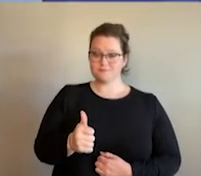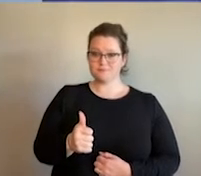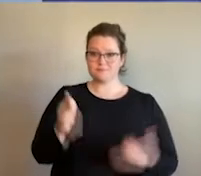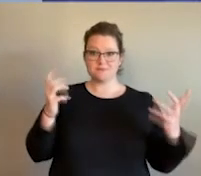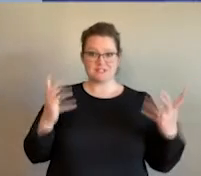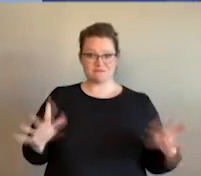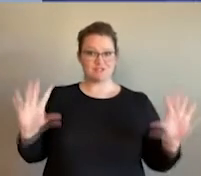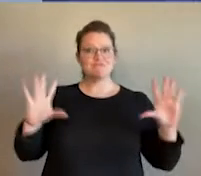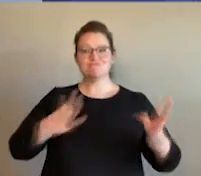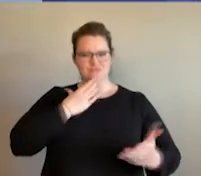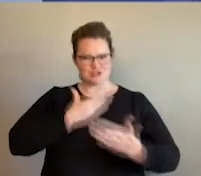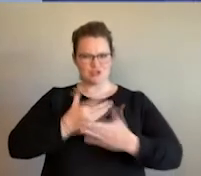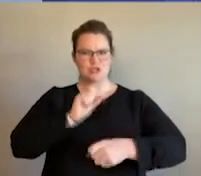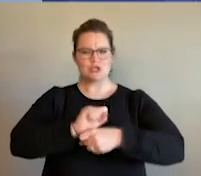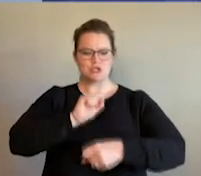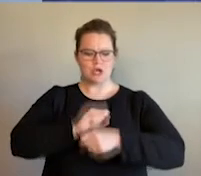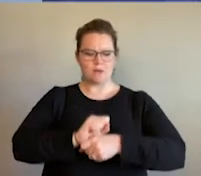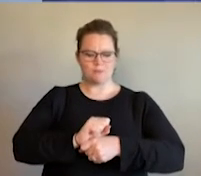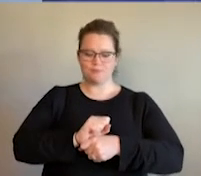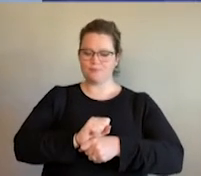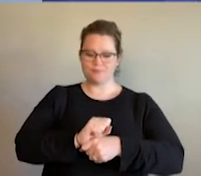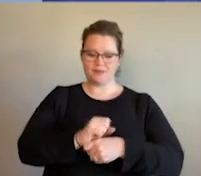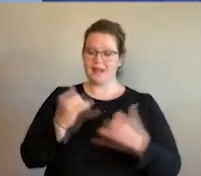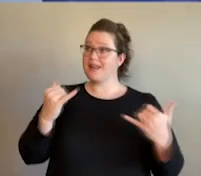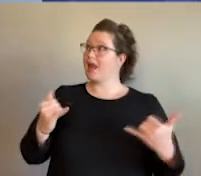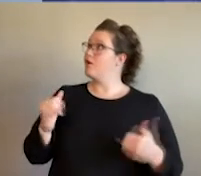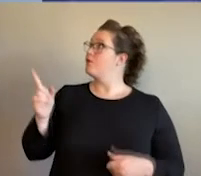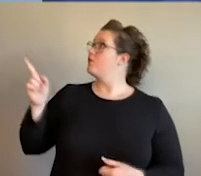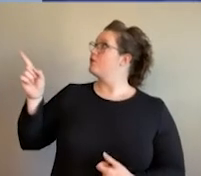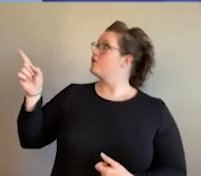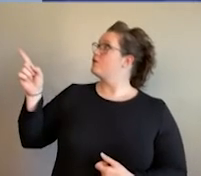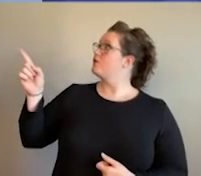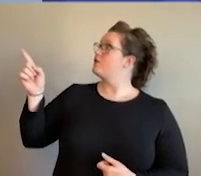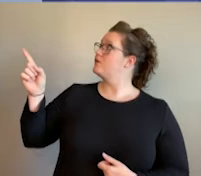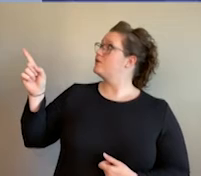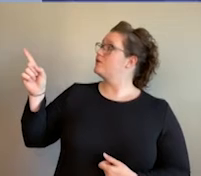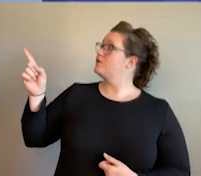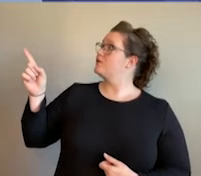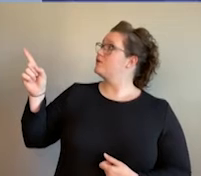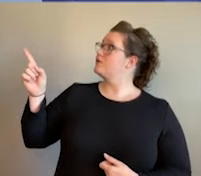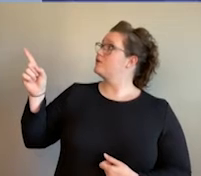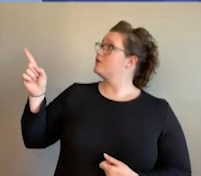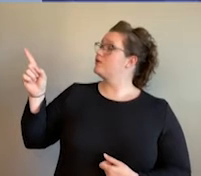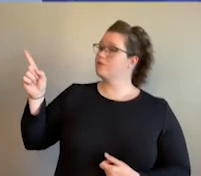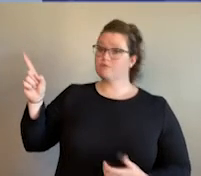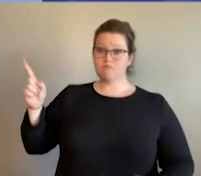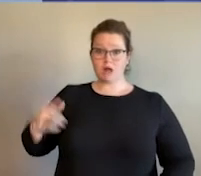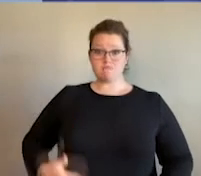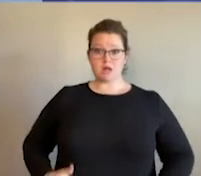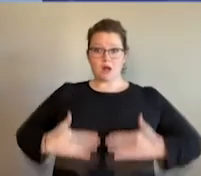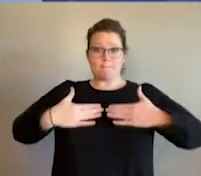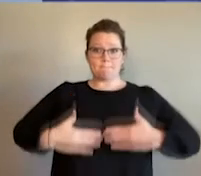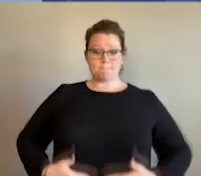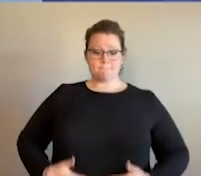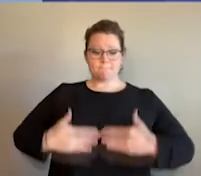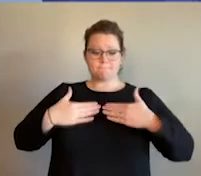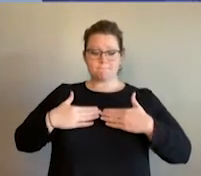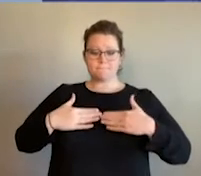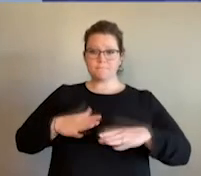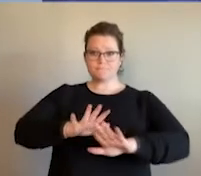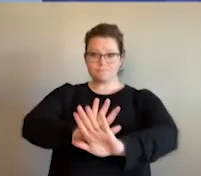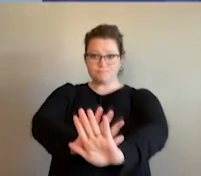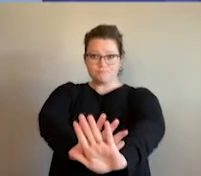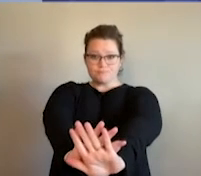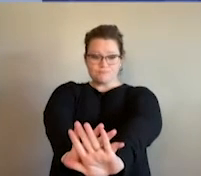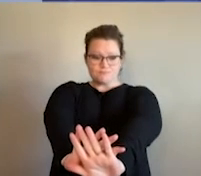10. Very good. Feet apart. Bend to one knee and go to the side. Keep your body up straight and put your hands out in